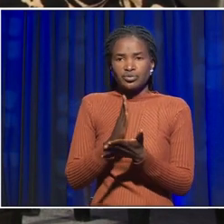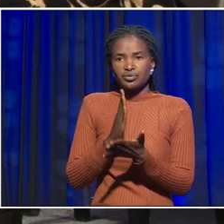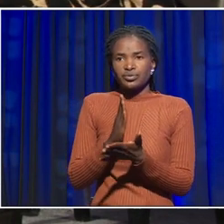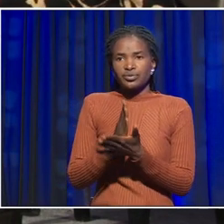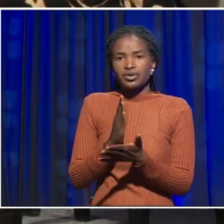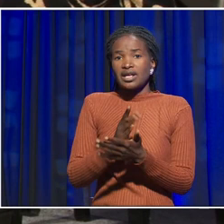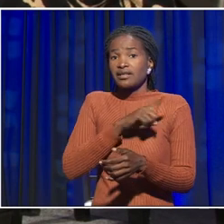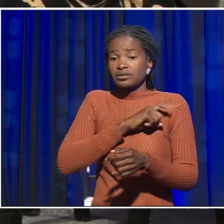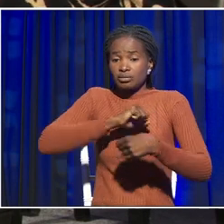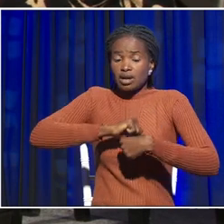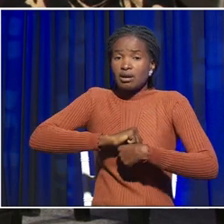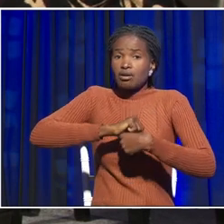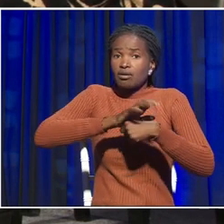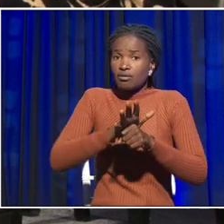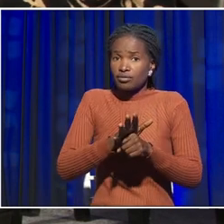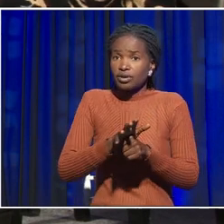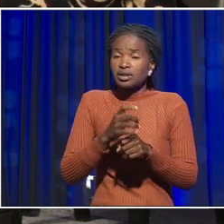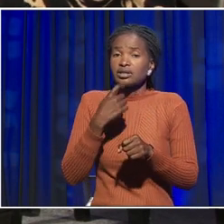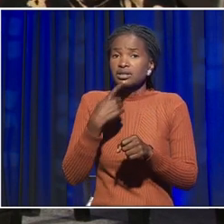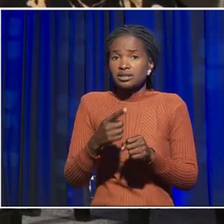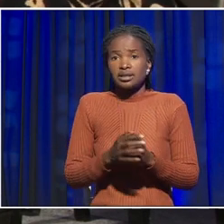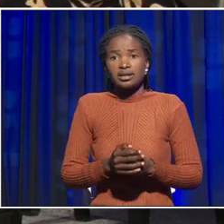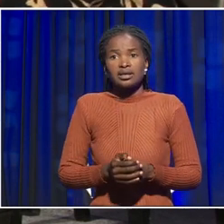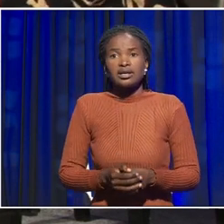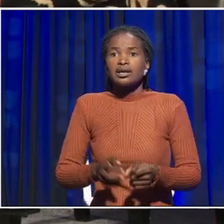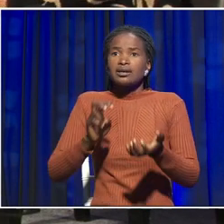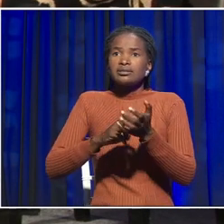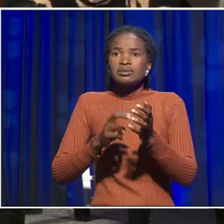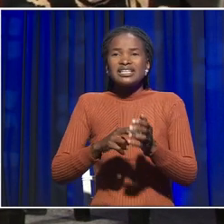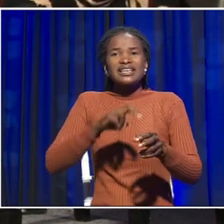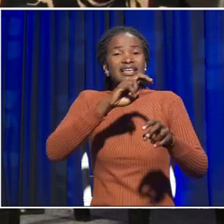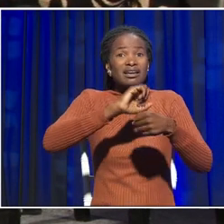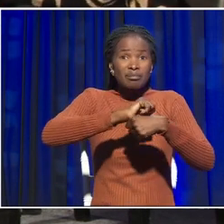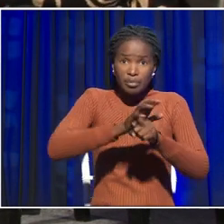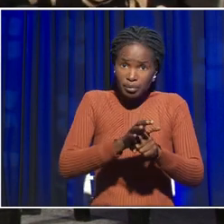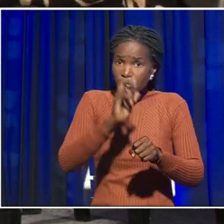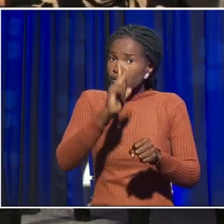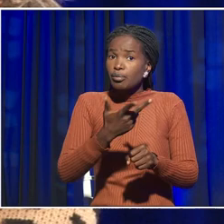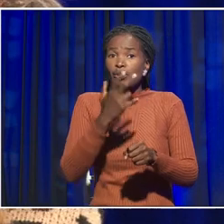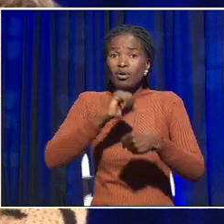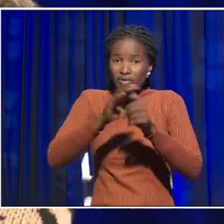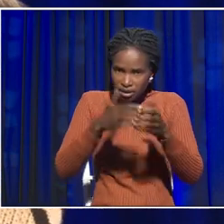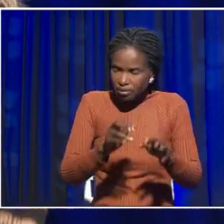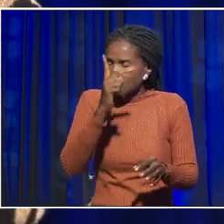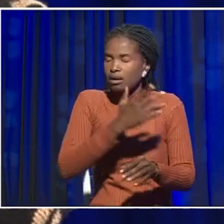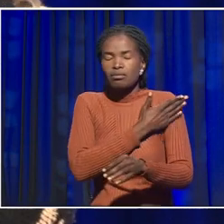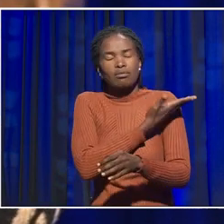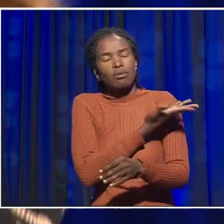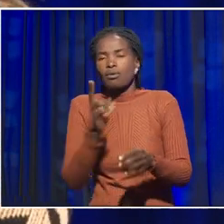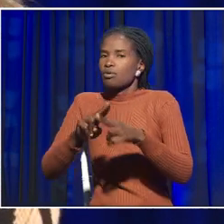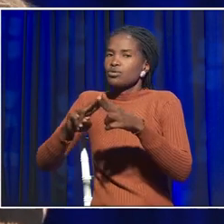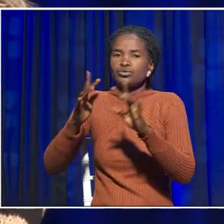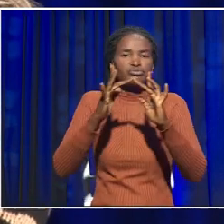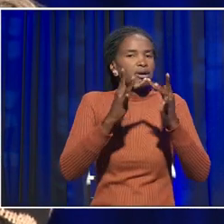why COVID-19 has been referred to the biggest digital accelerator, because suddenly everybody had to communicate and rely on